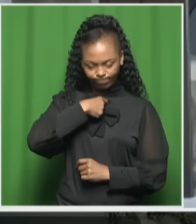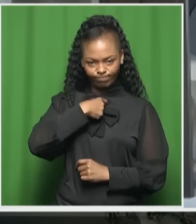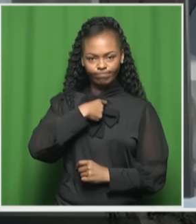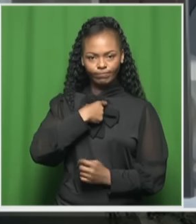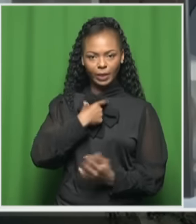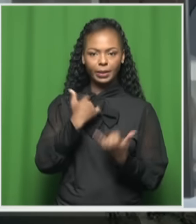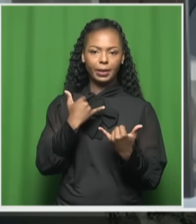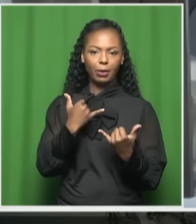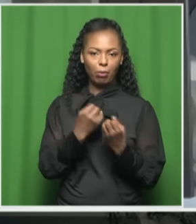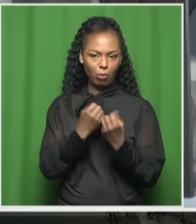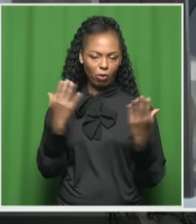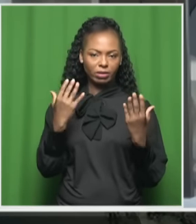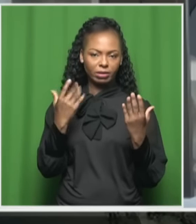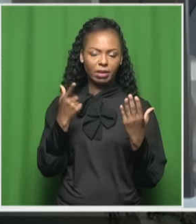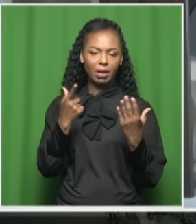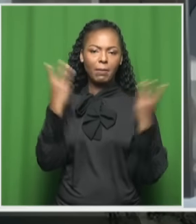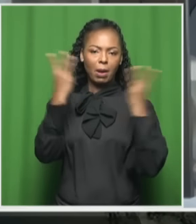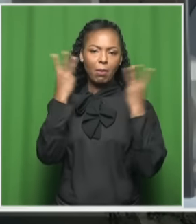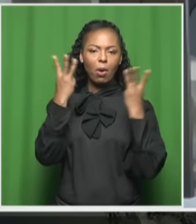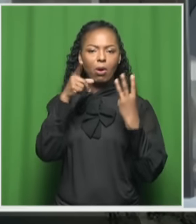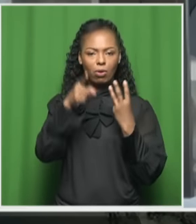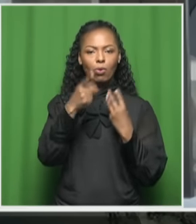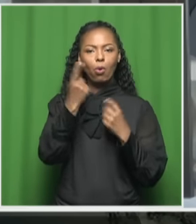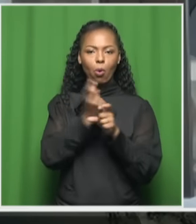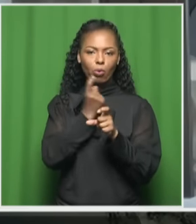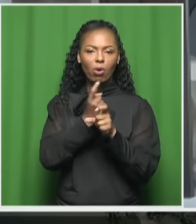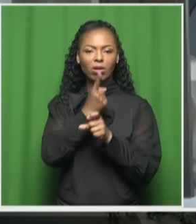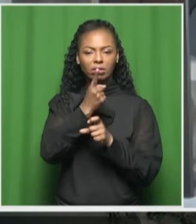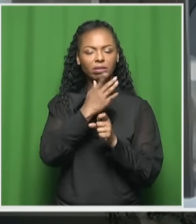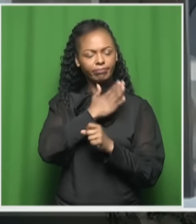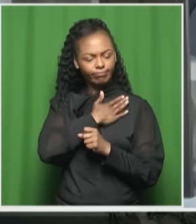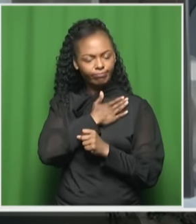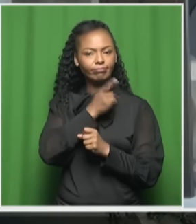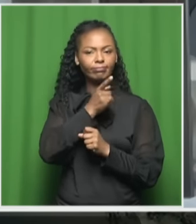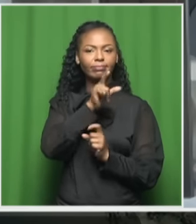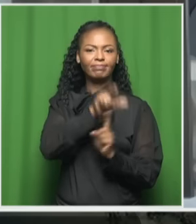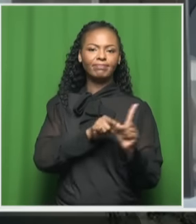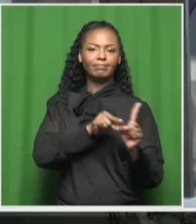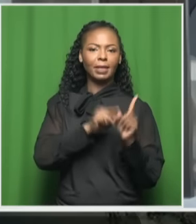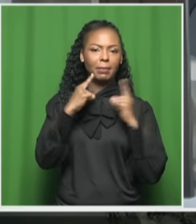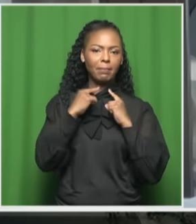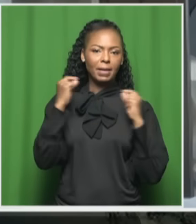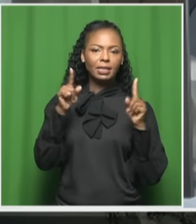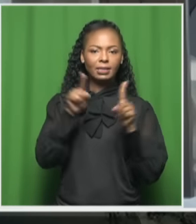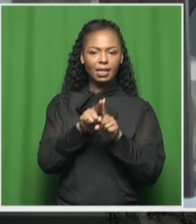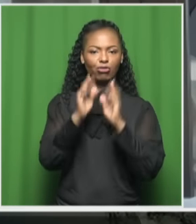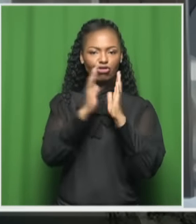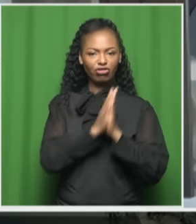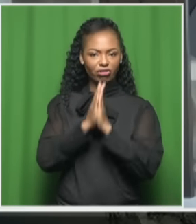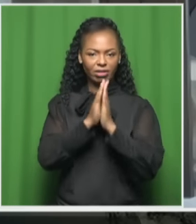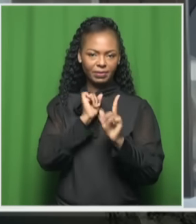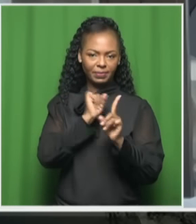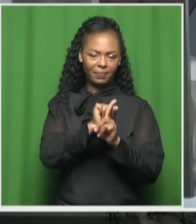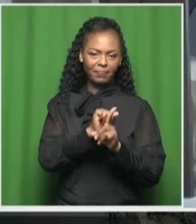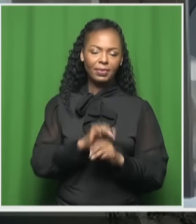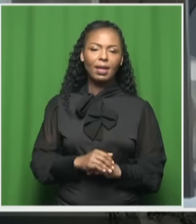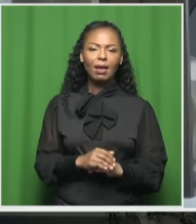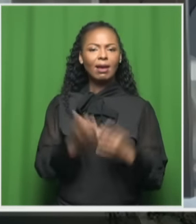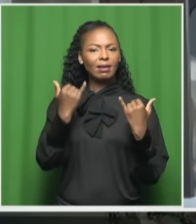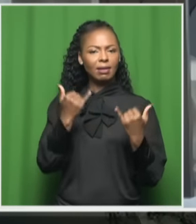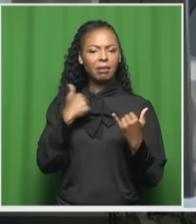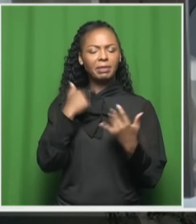so many followers of Pastor Ray McCauley and, of course, members of the Rhema Bible Church. Had he been ill for a while? And I can